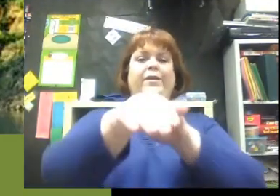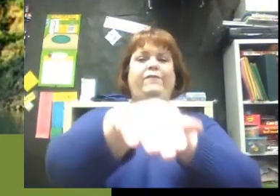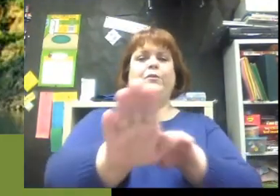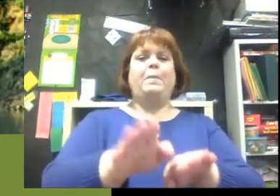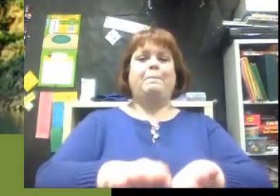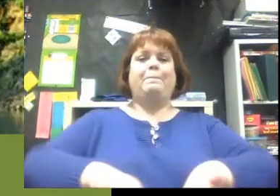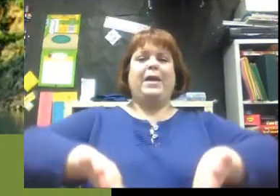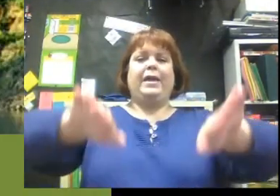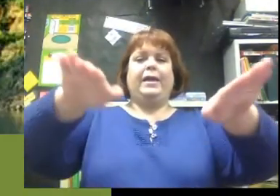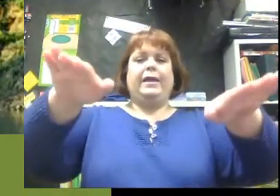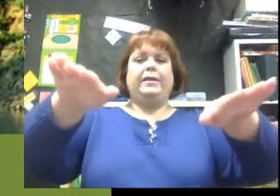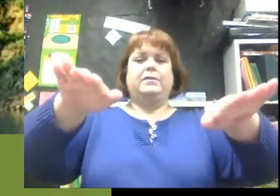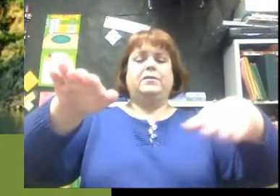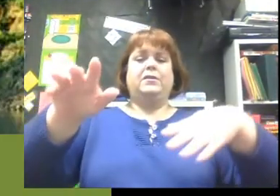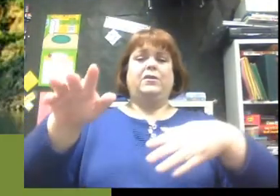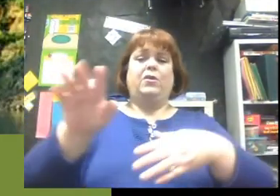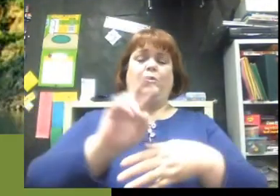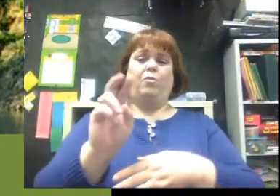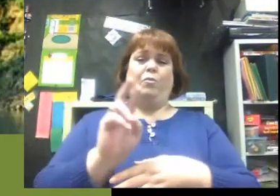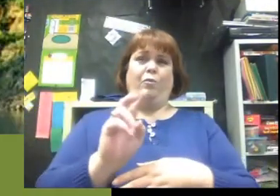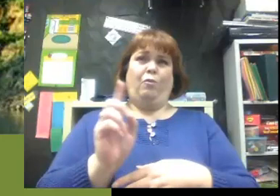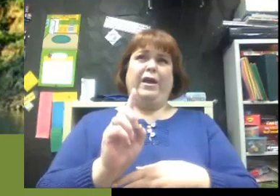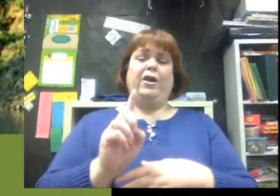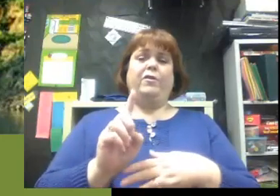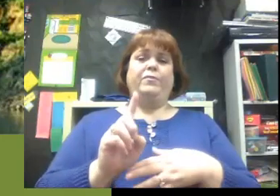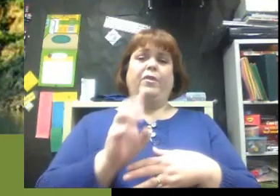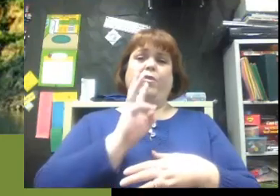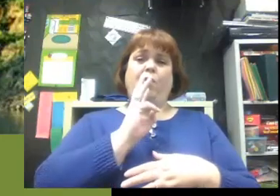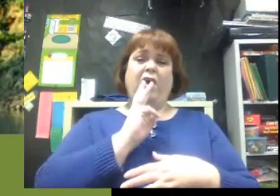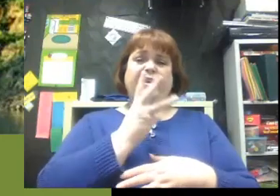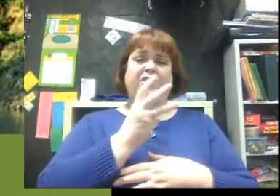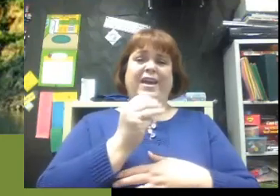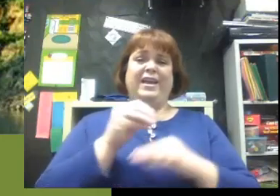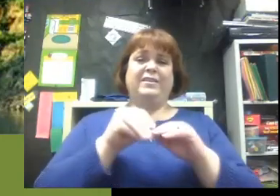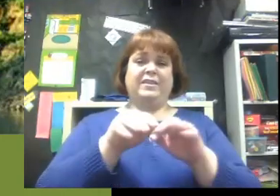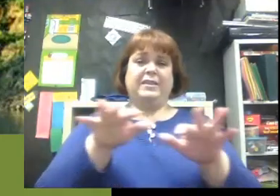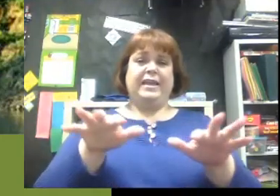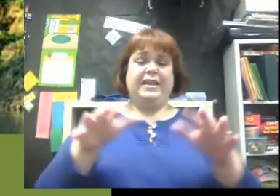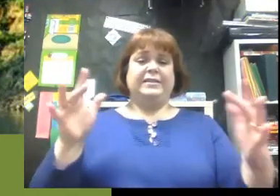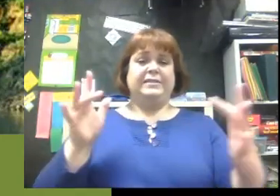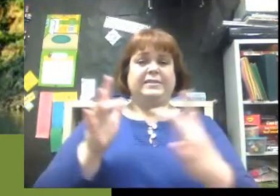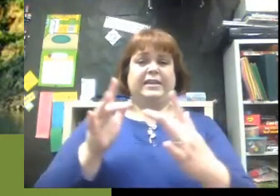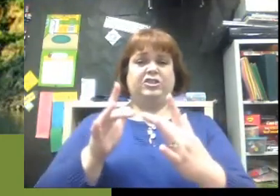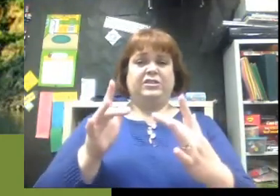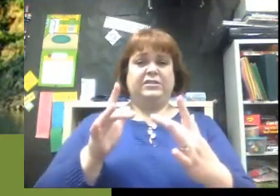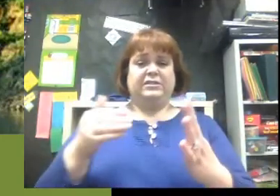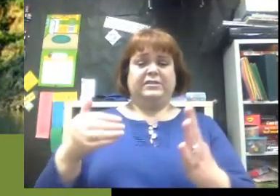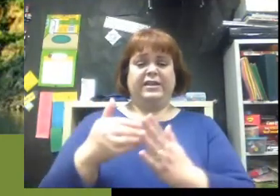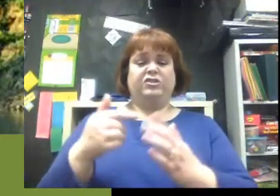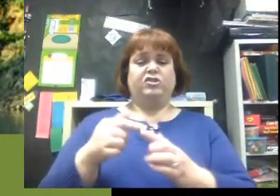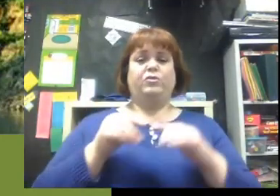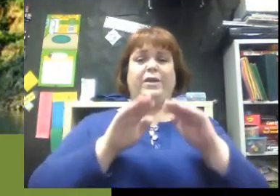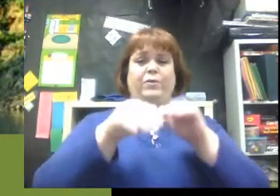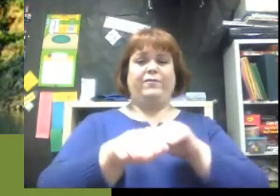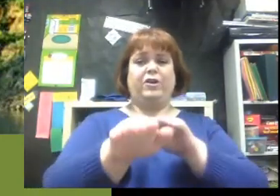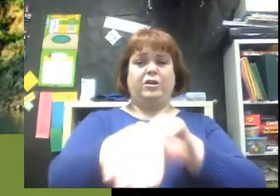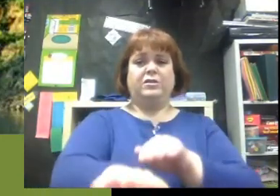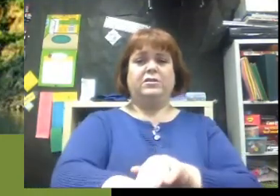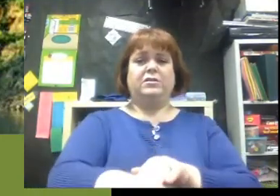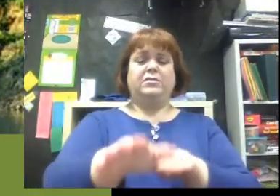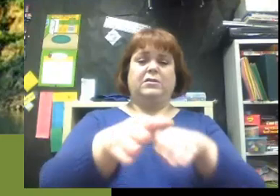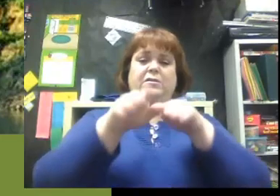River bank, where the water and the land touches next to a river.